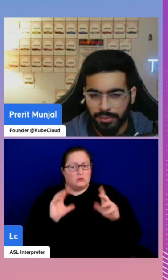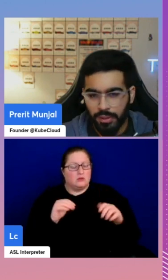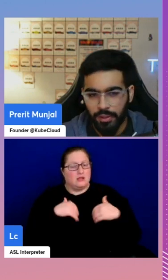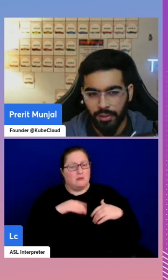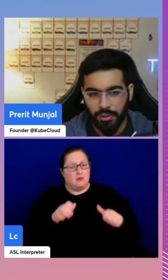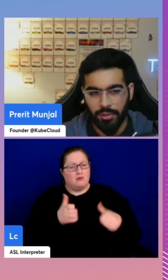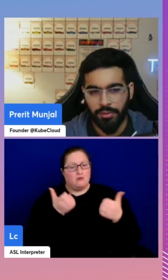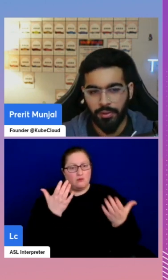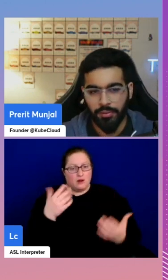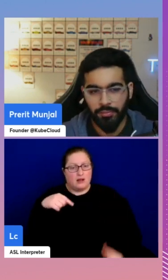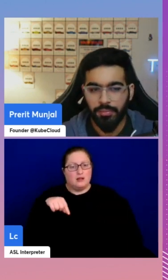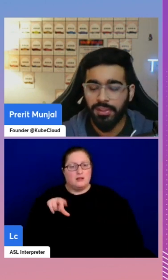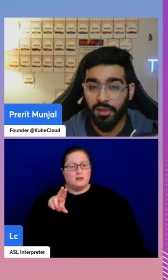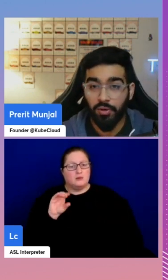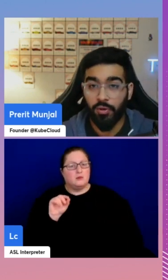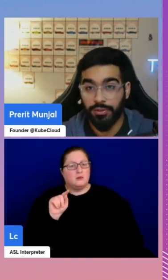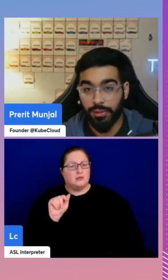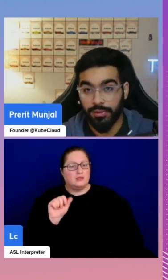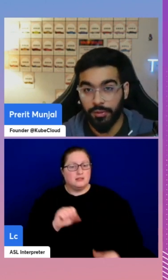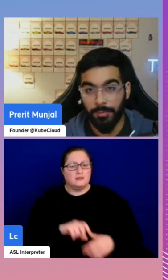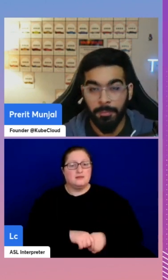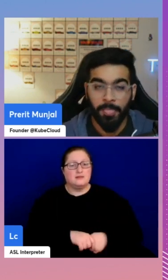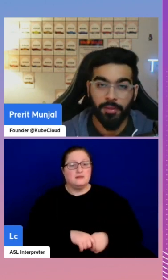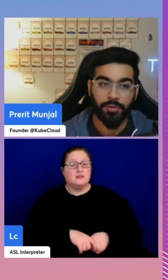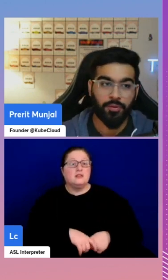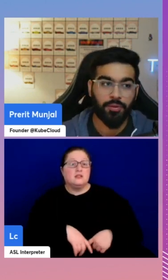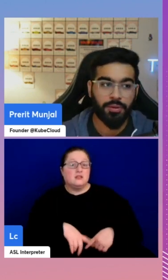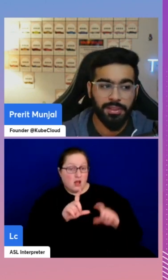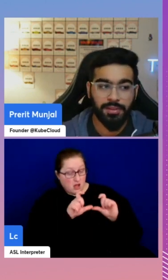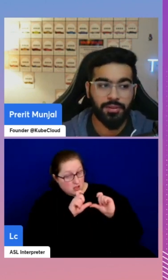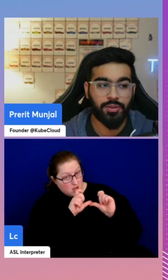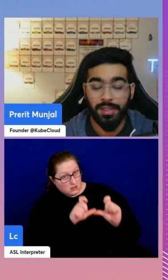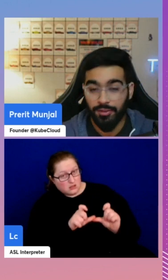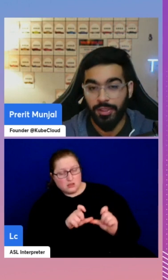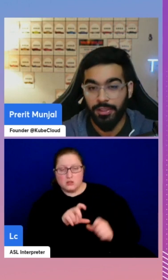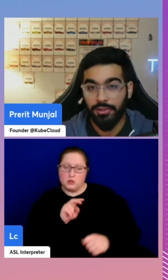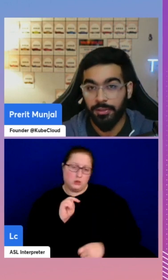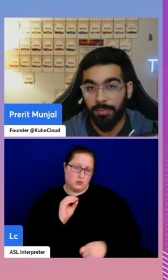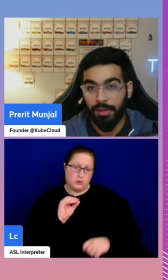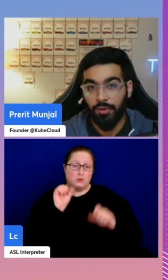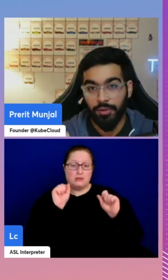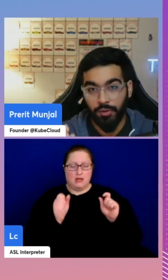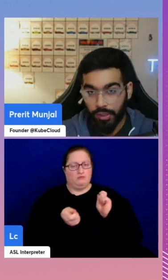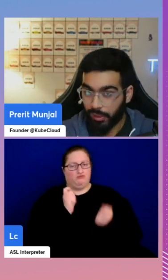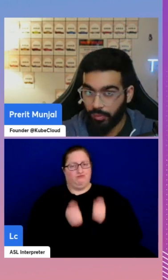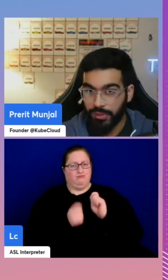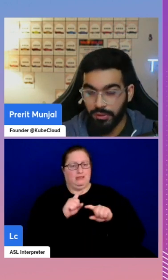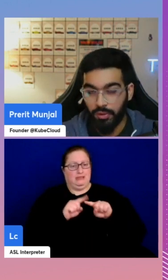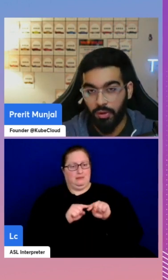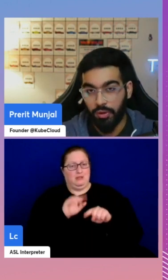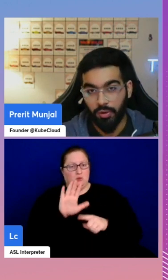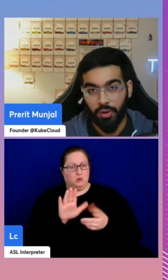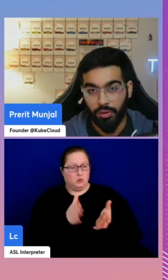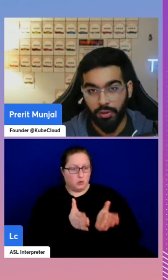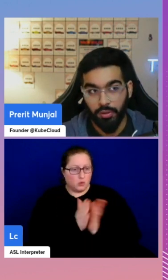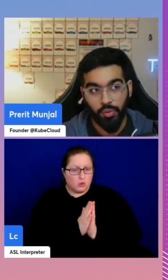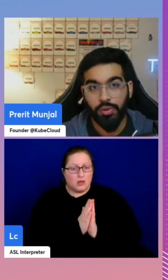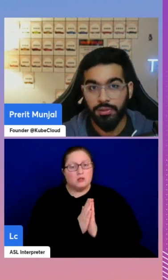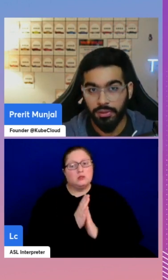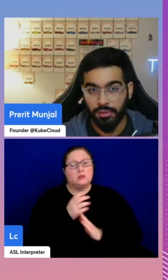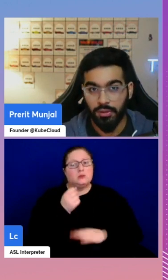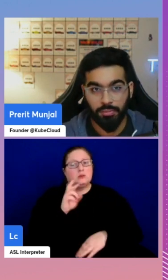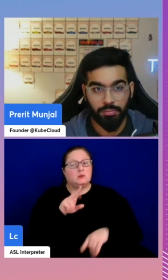provided quotas, and these are not constants. Okay, so these can change depending on your request or